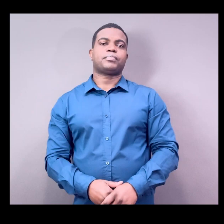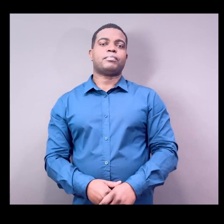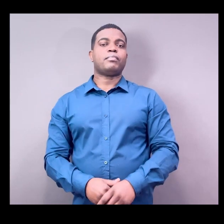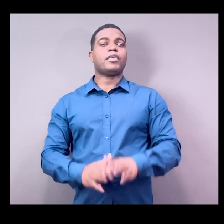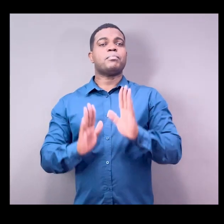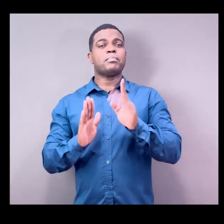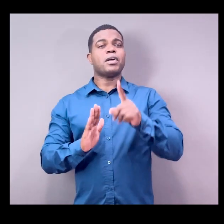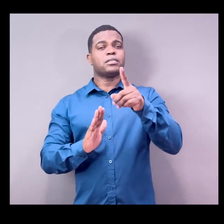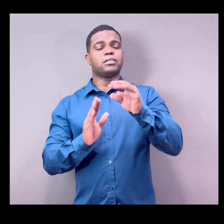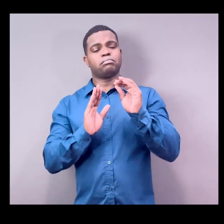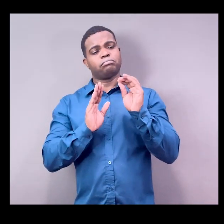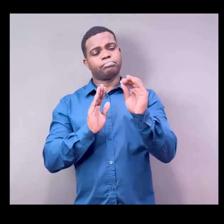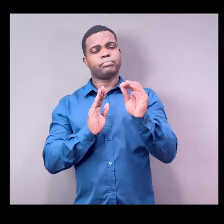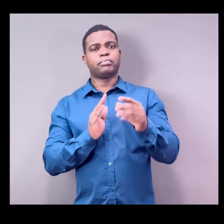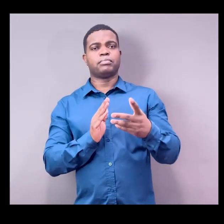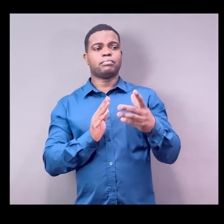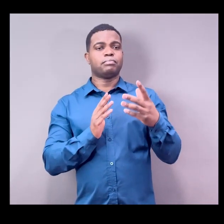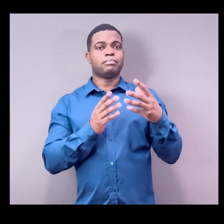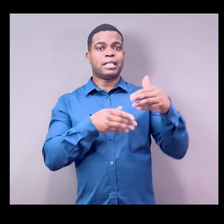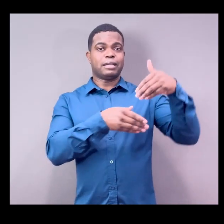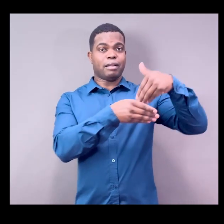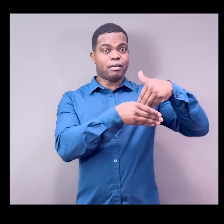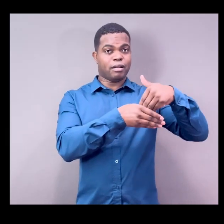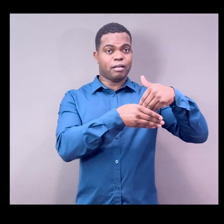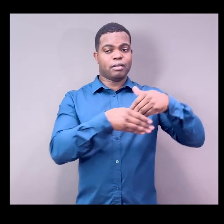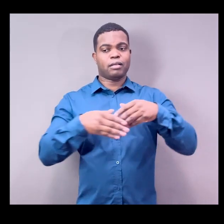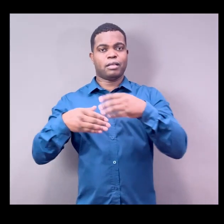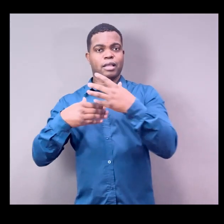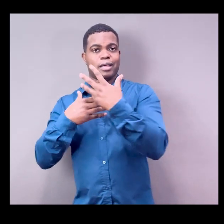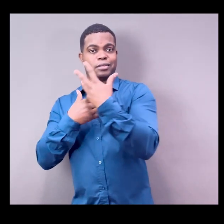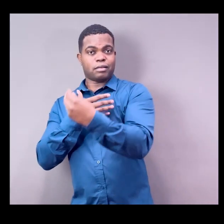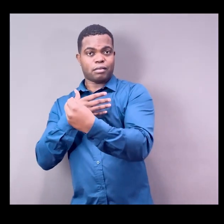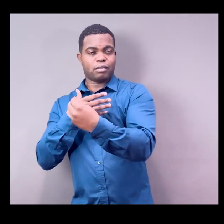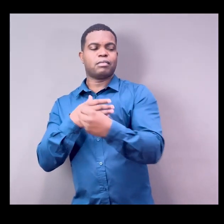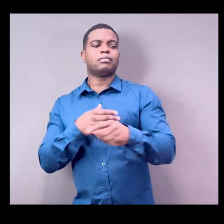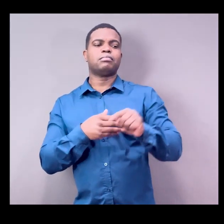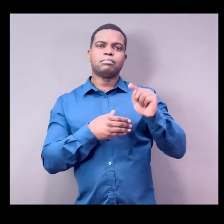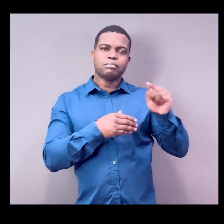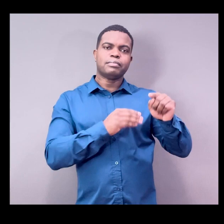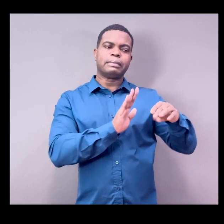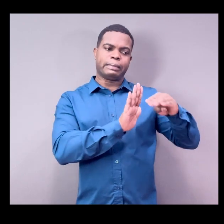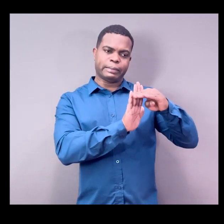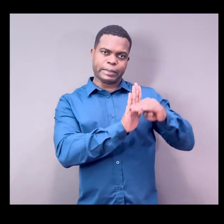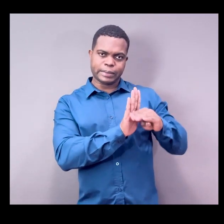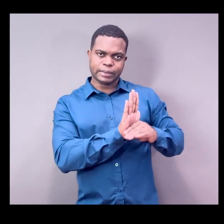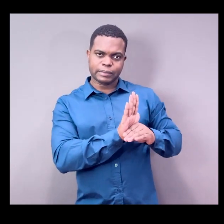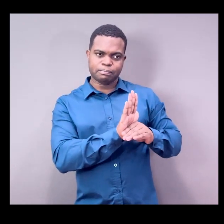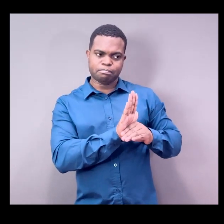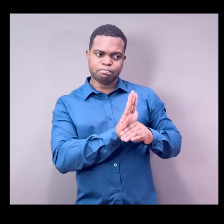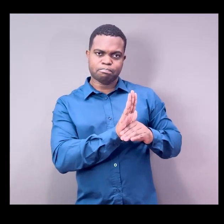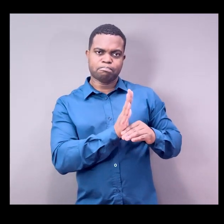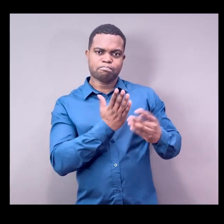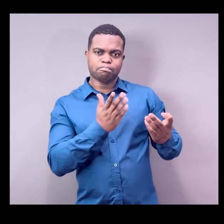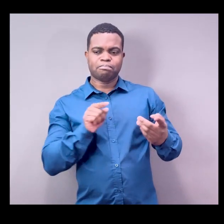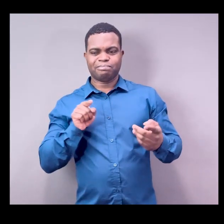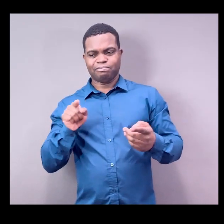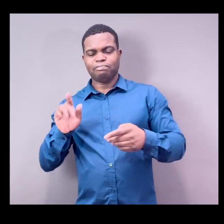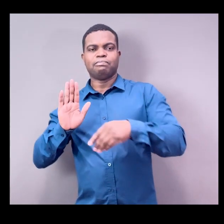you have to list the factors, the internal factors. That means within